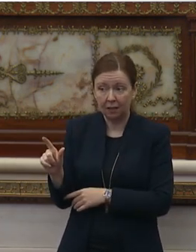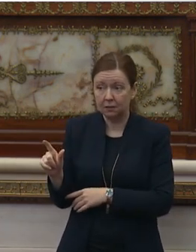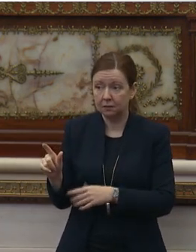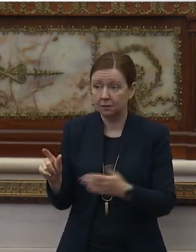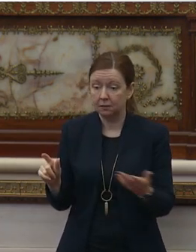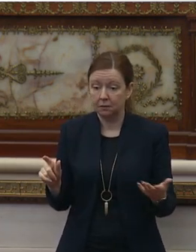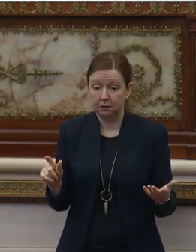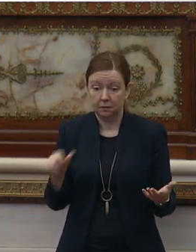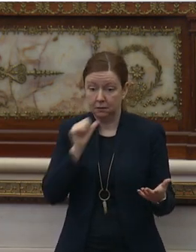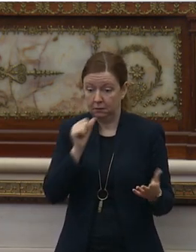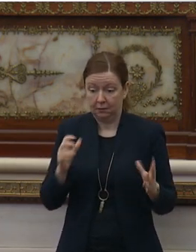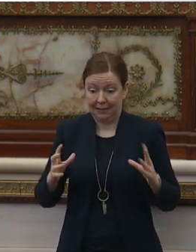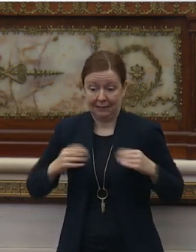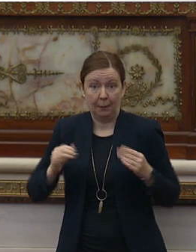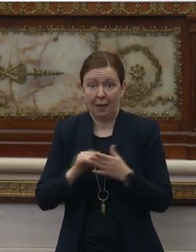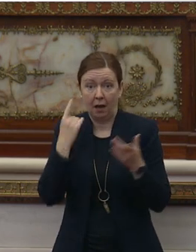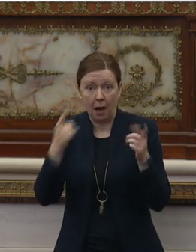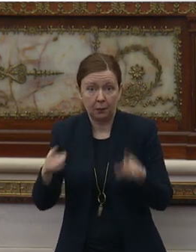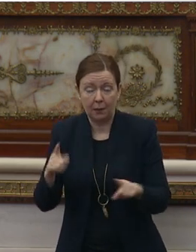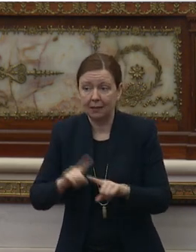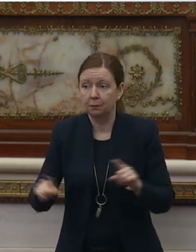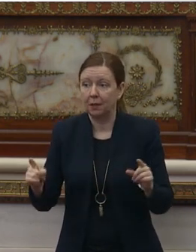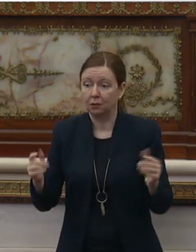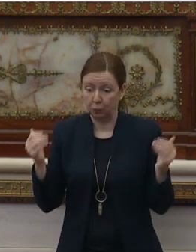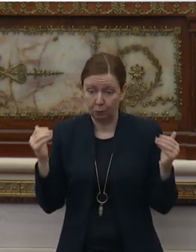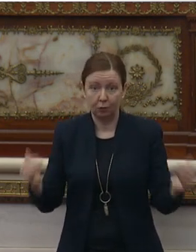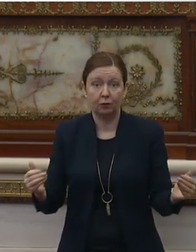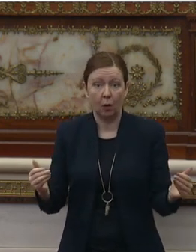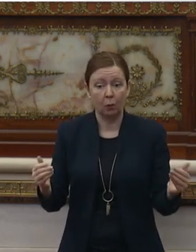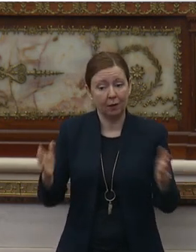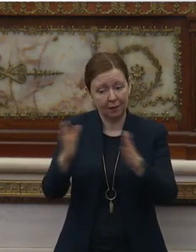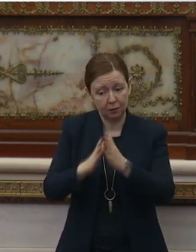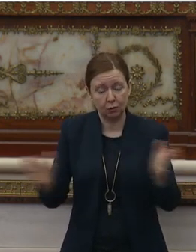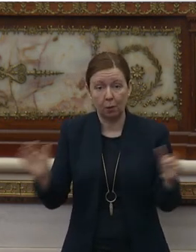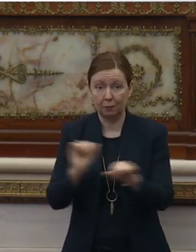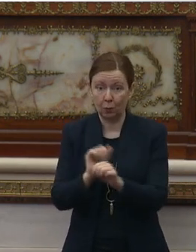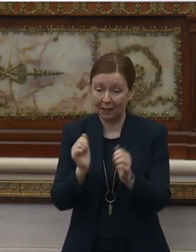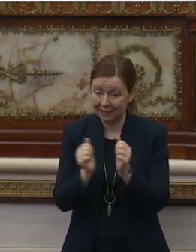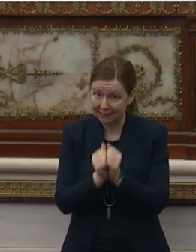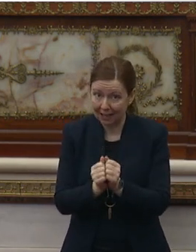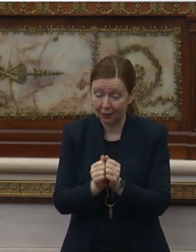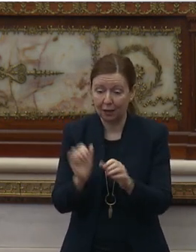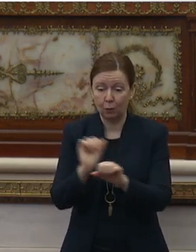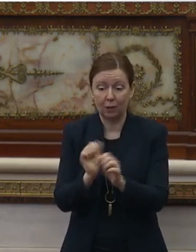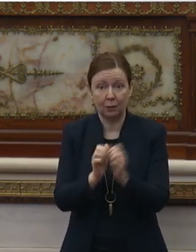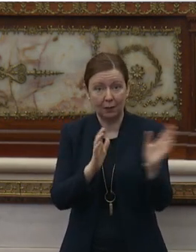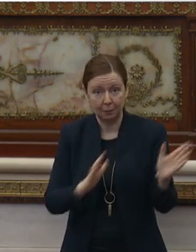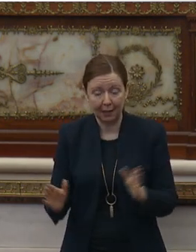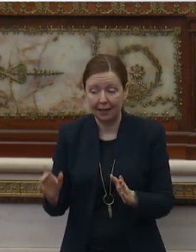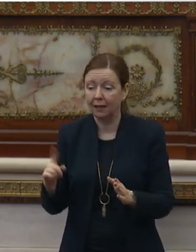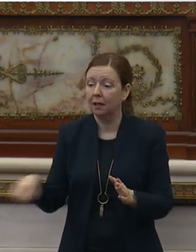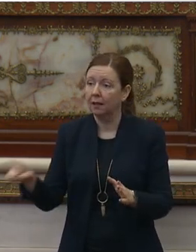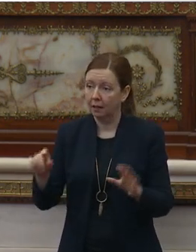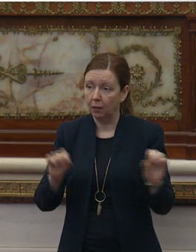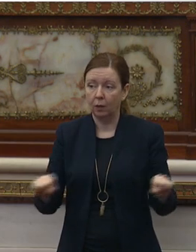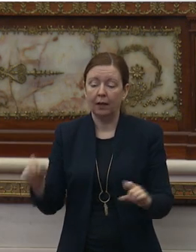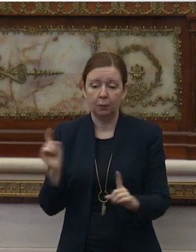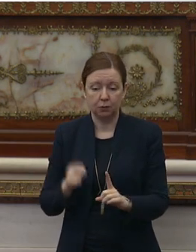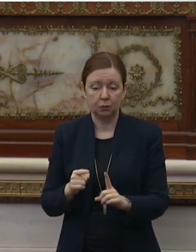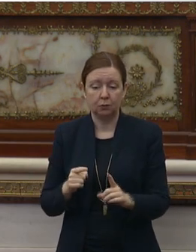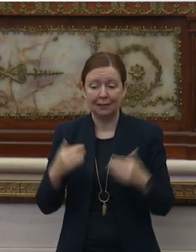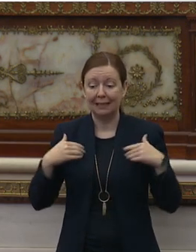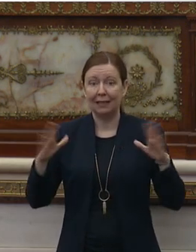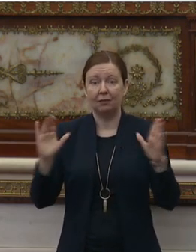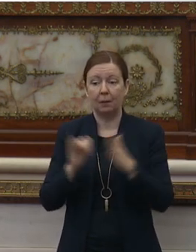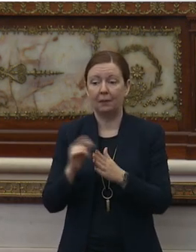wasn't okay with that compromise, but to move this forward in the scope of working together and working with planning, was able to give